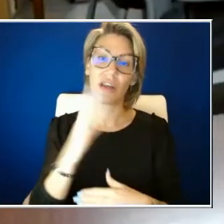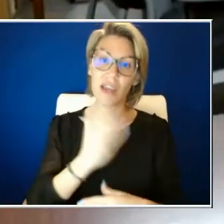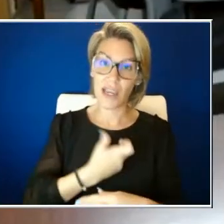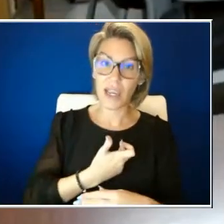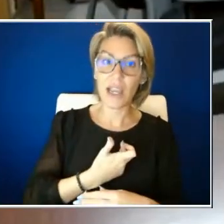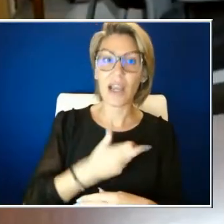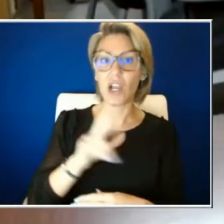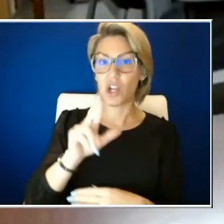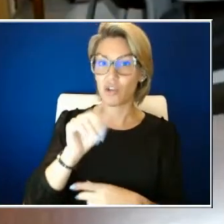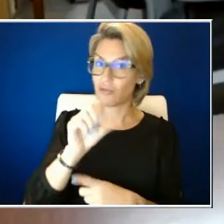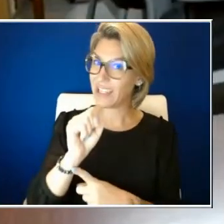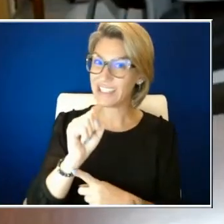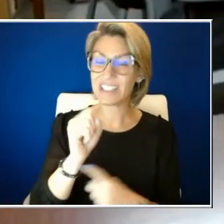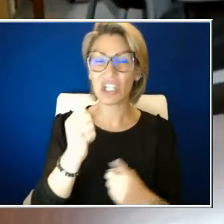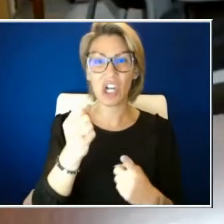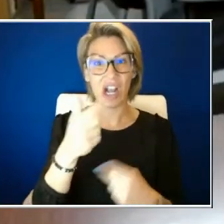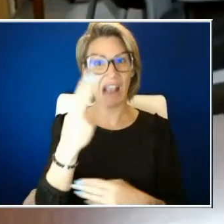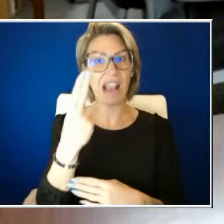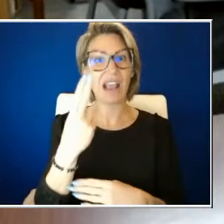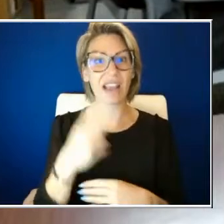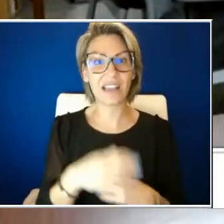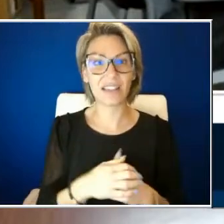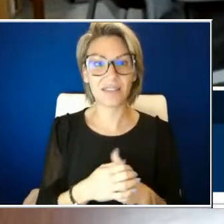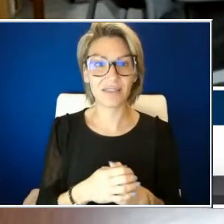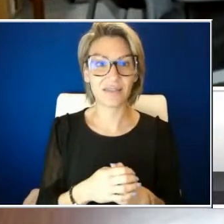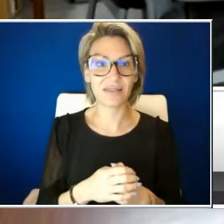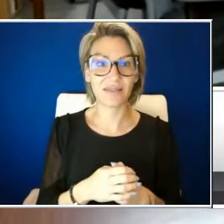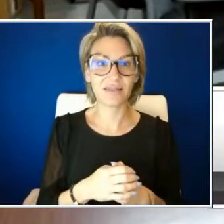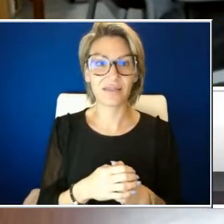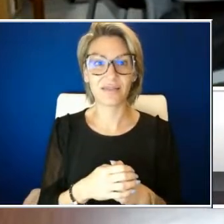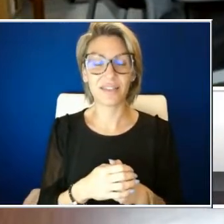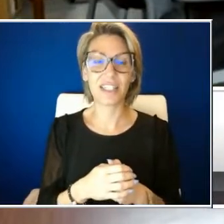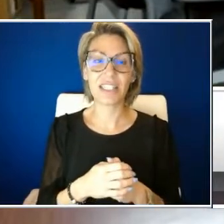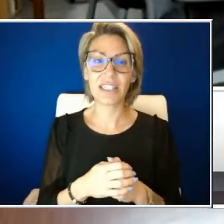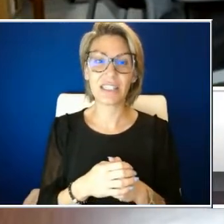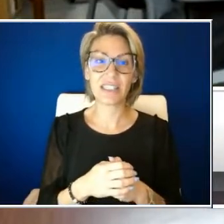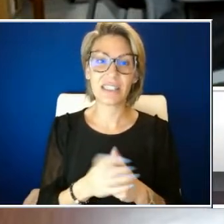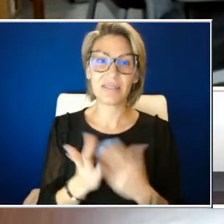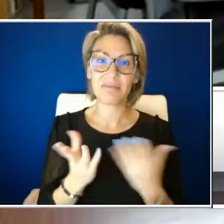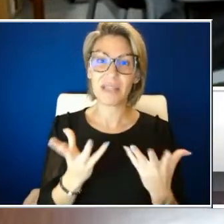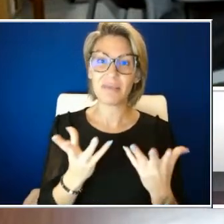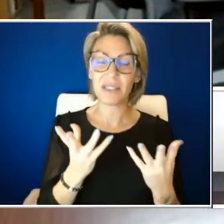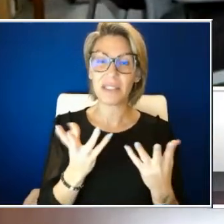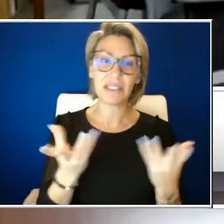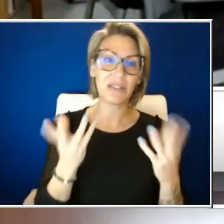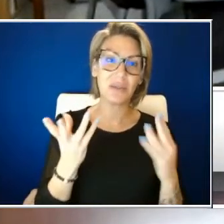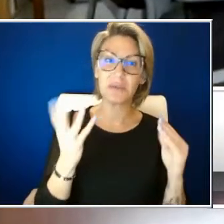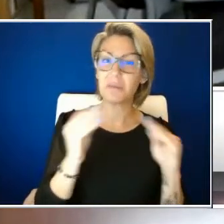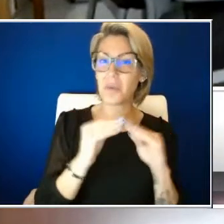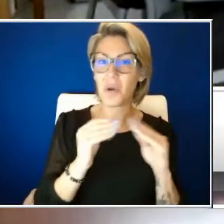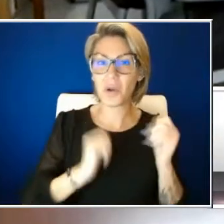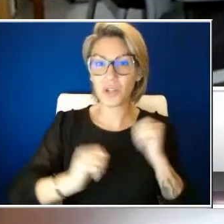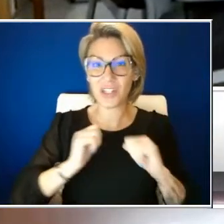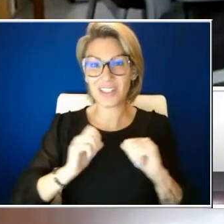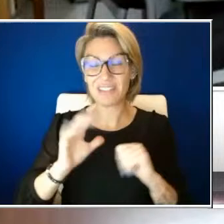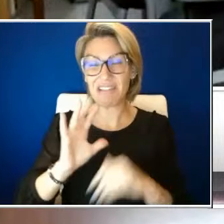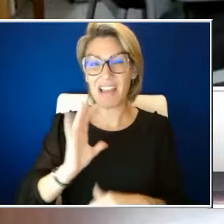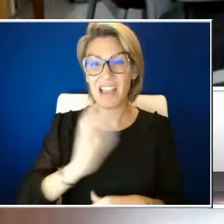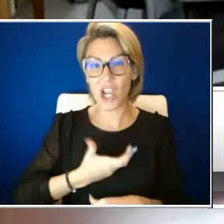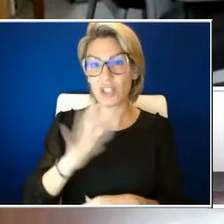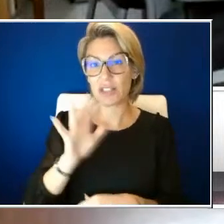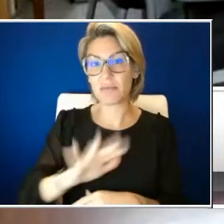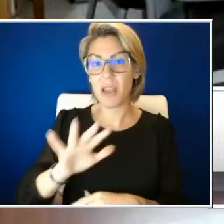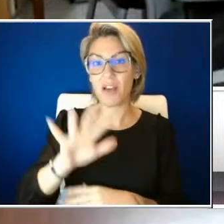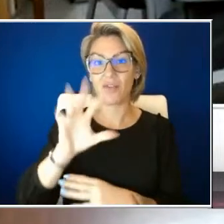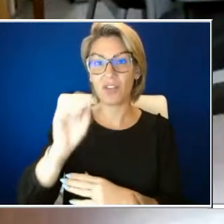a bit higher. We need to be being even more aggressive with our testing, but about 50% is what we saw in the